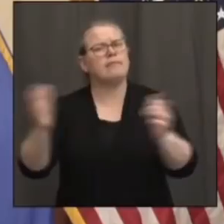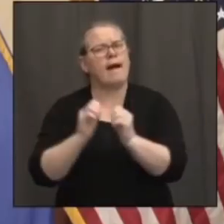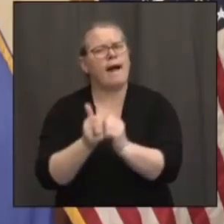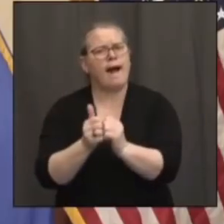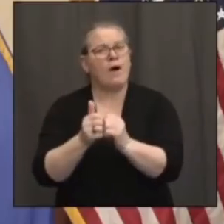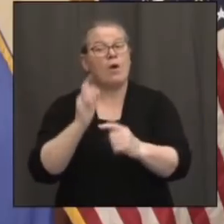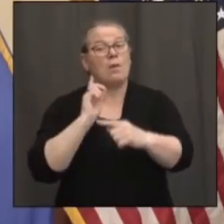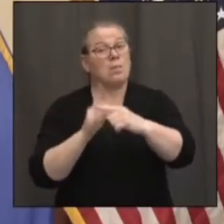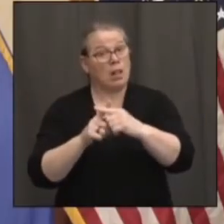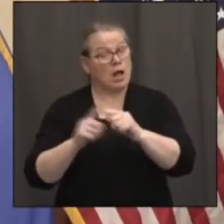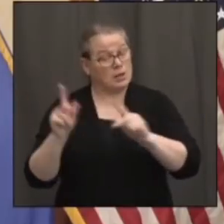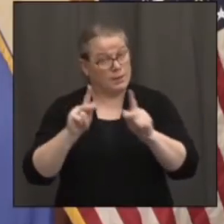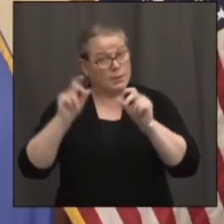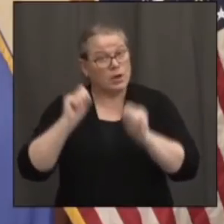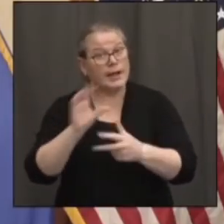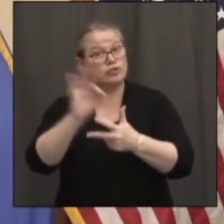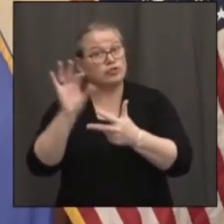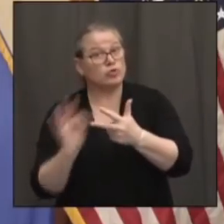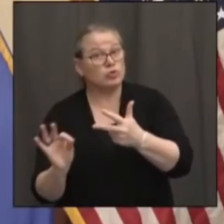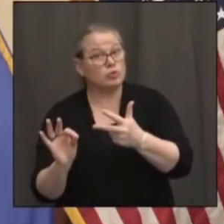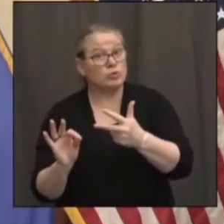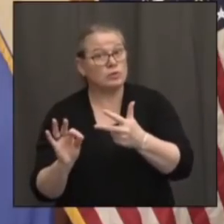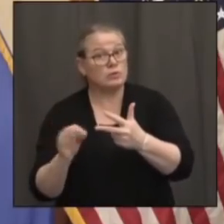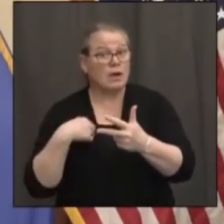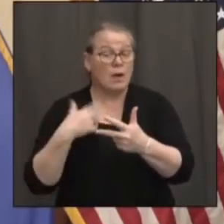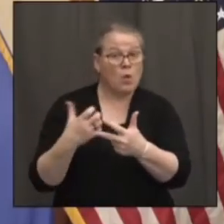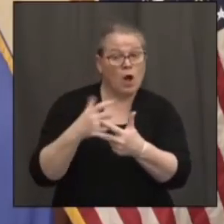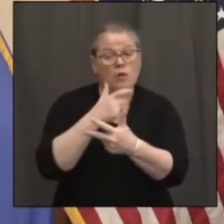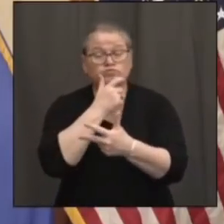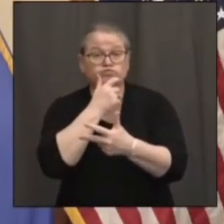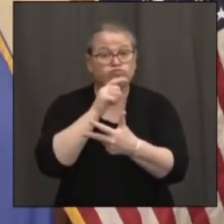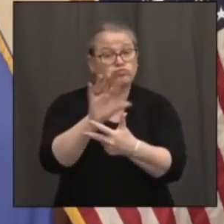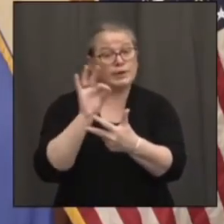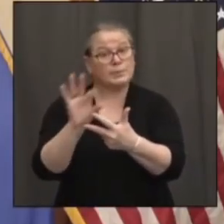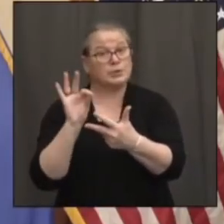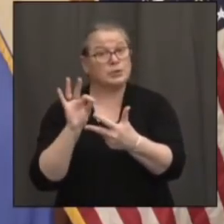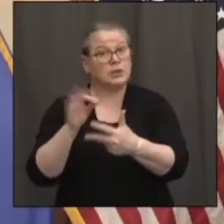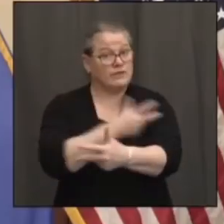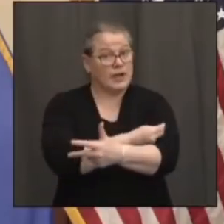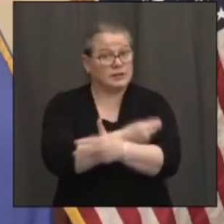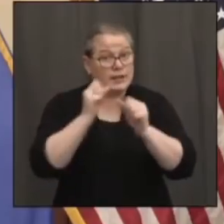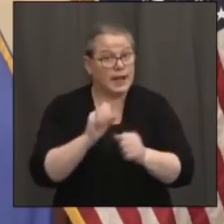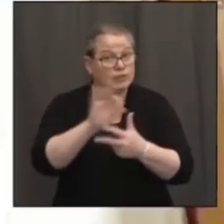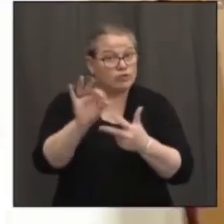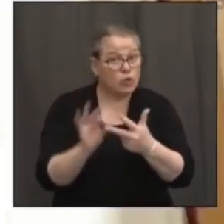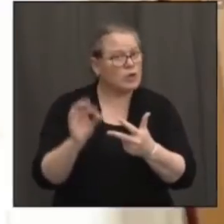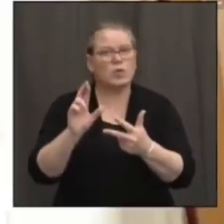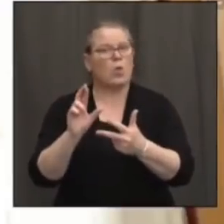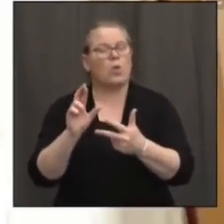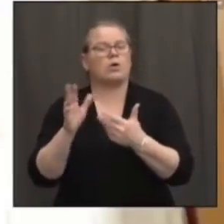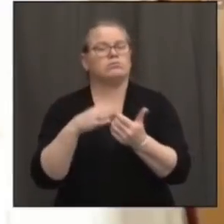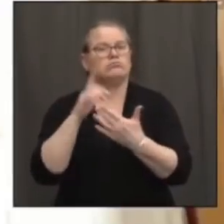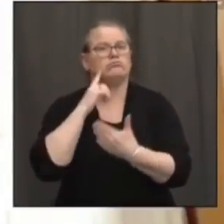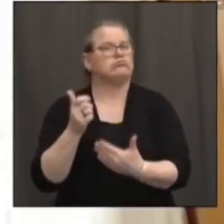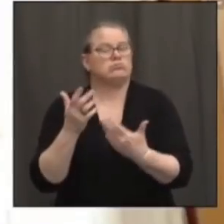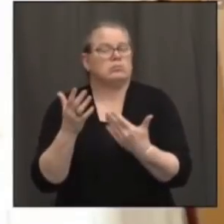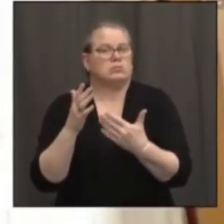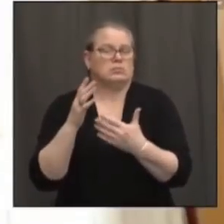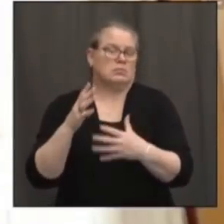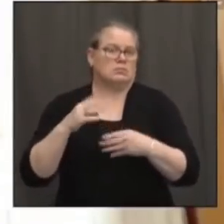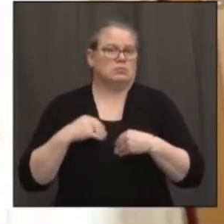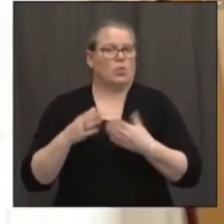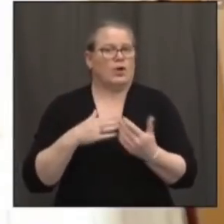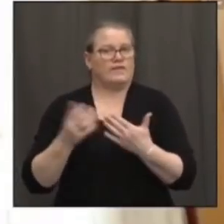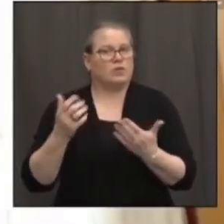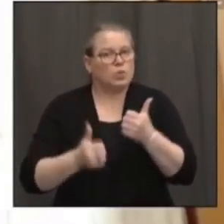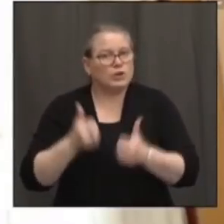receive? Josh, you want to take that? Yes. So all of our providers are going to be making